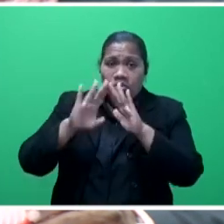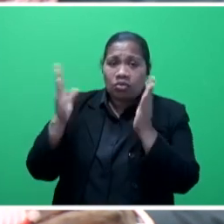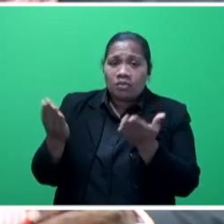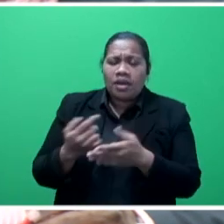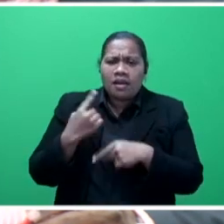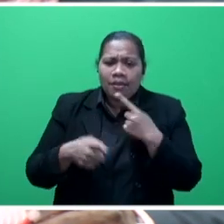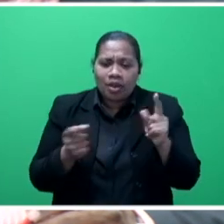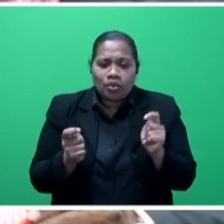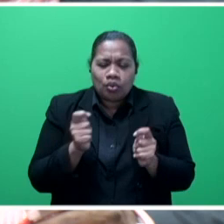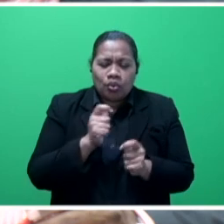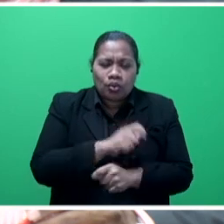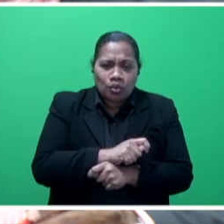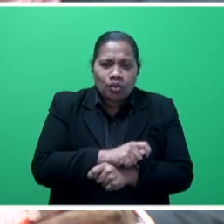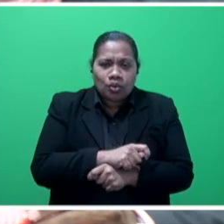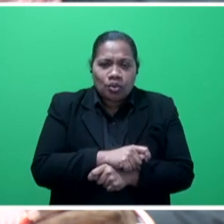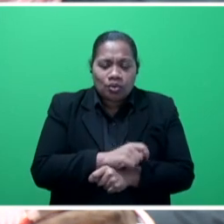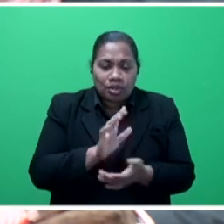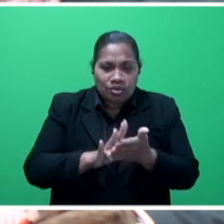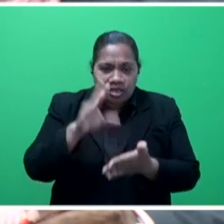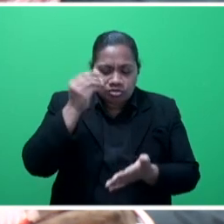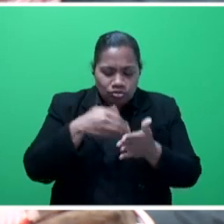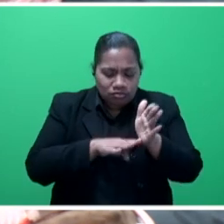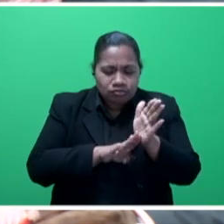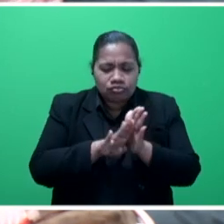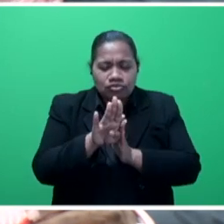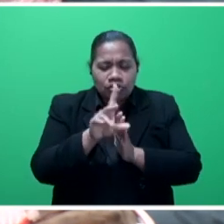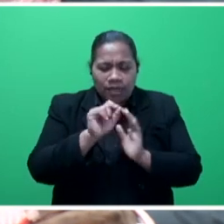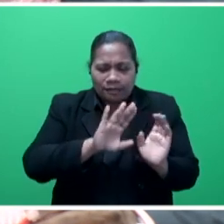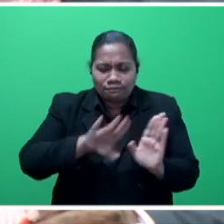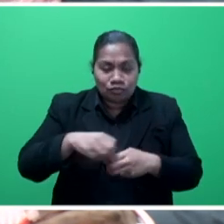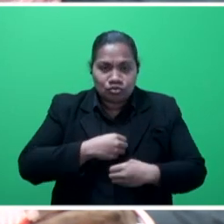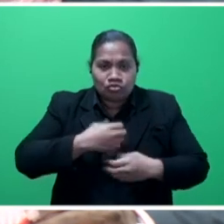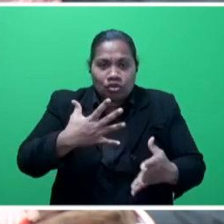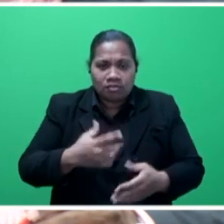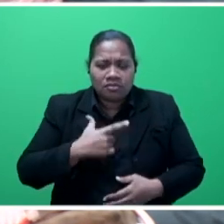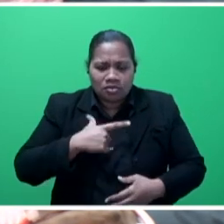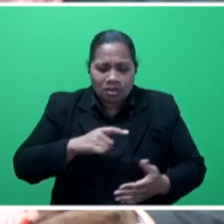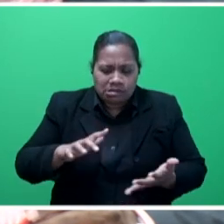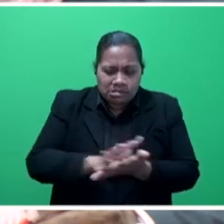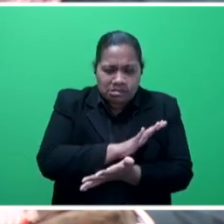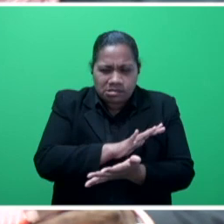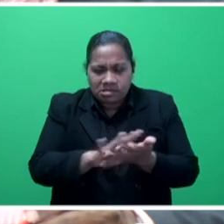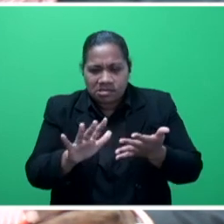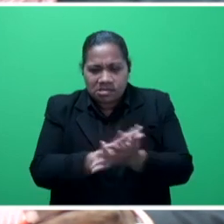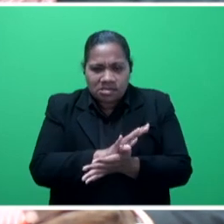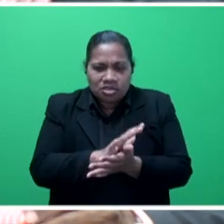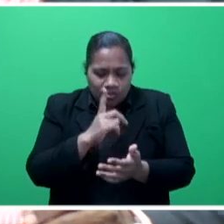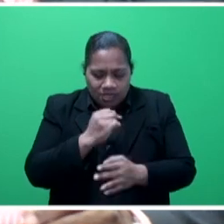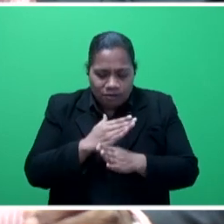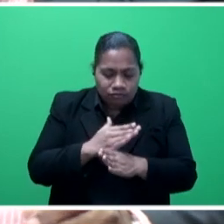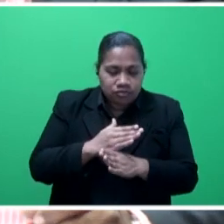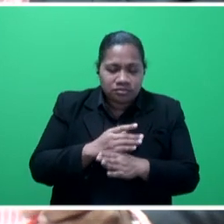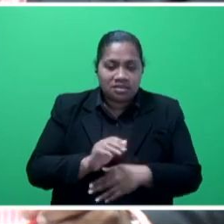transforming education to build resilience to avoid such shocks, causing devastating impact in the future.